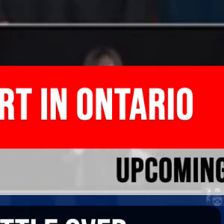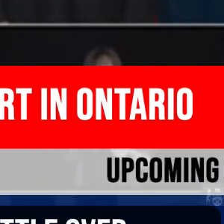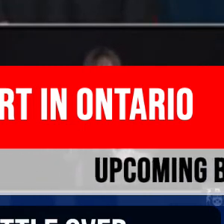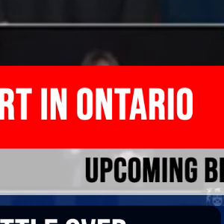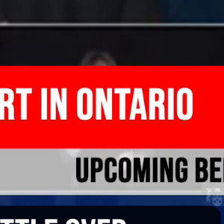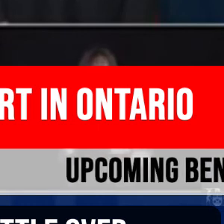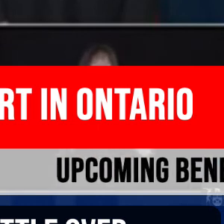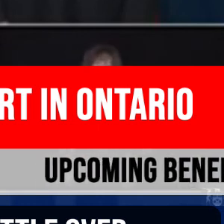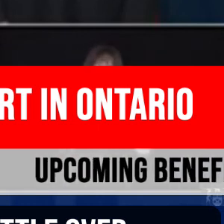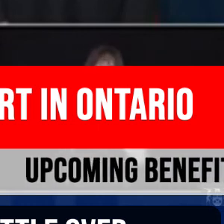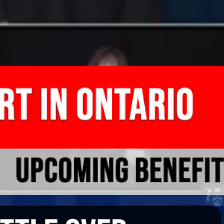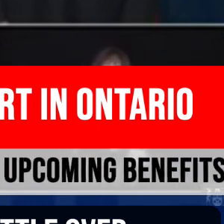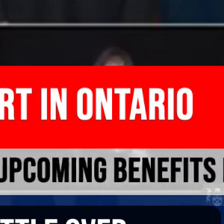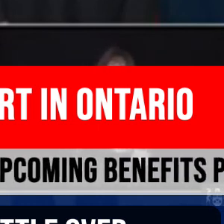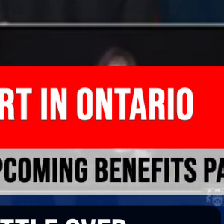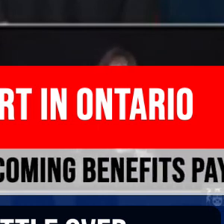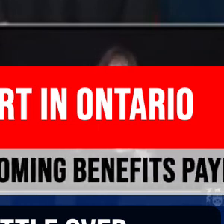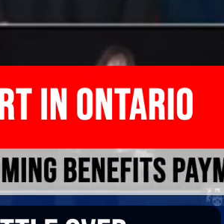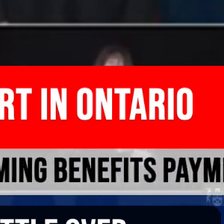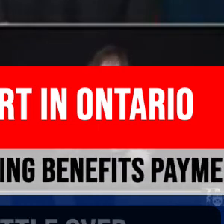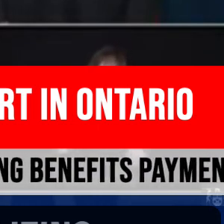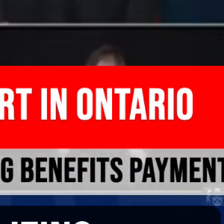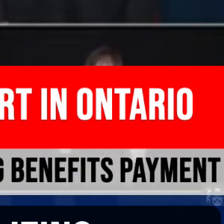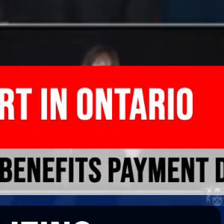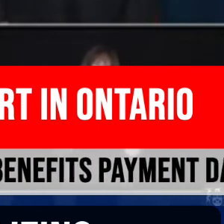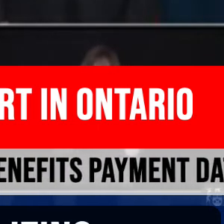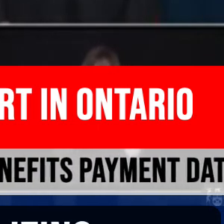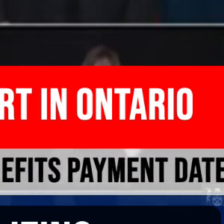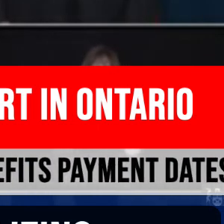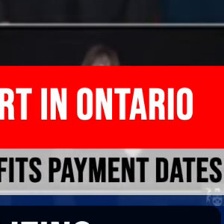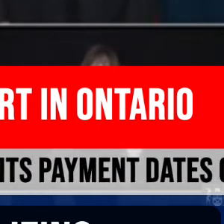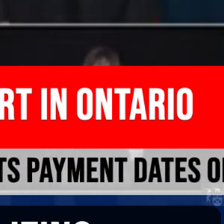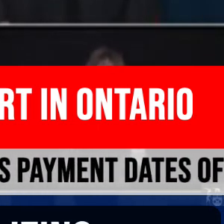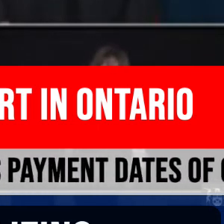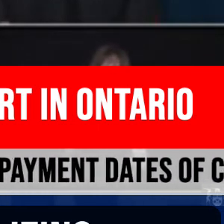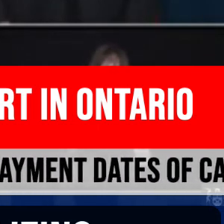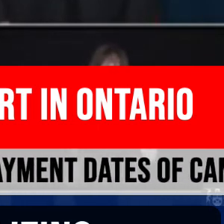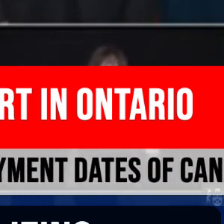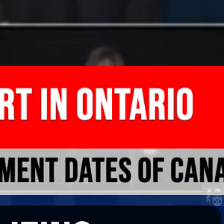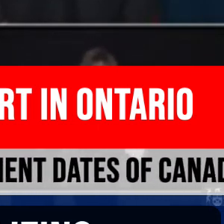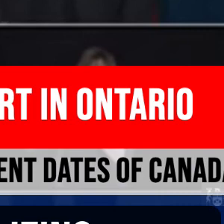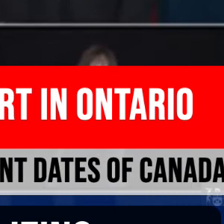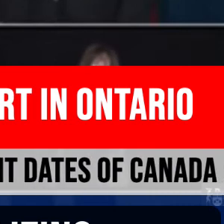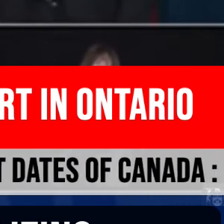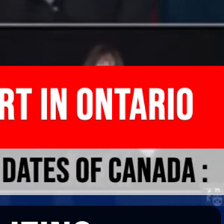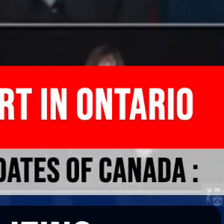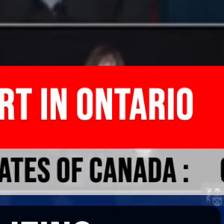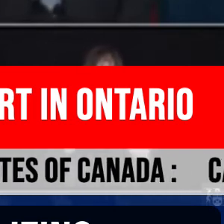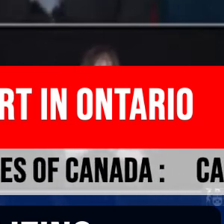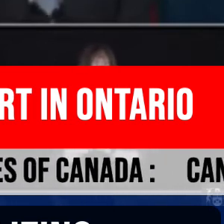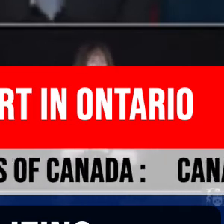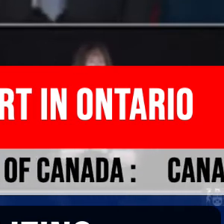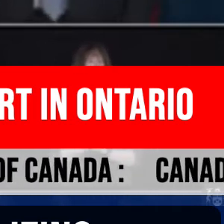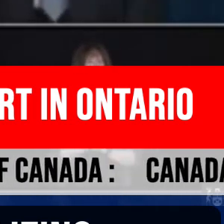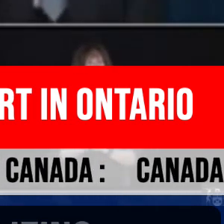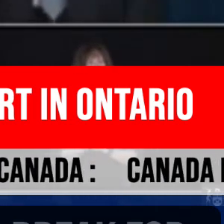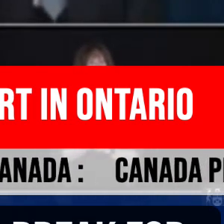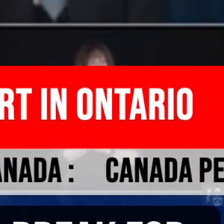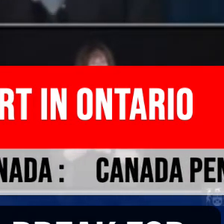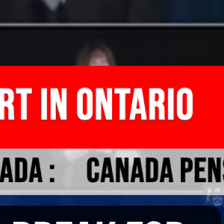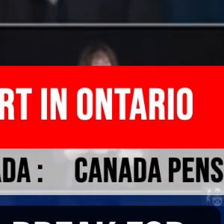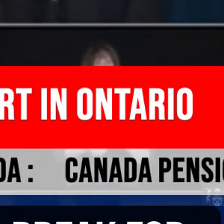part too. We're all in this together. Next question. Next question comes from Brian Lilly at the Toronto Sun. Please